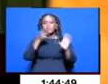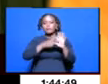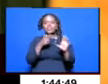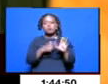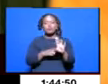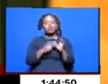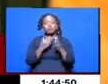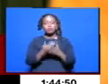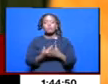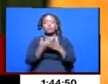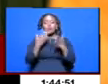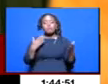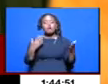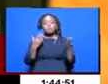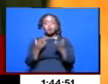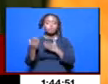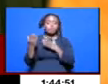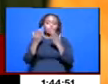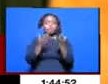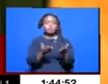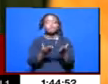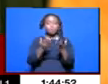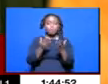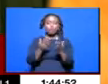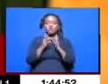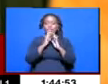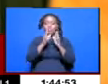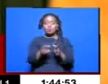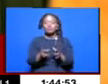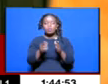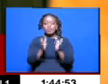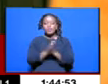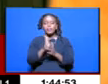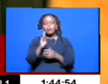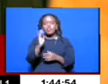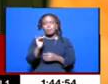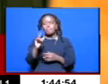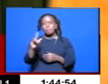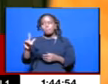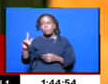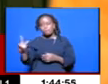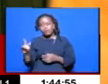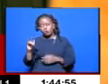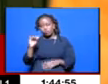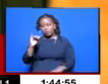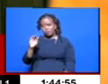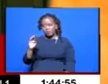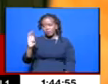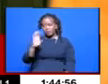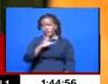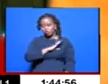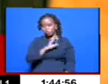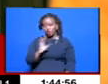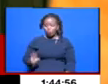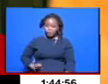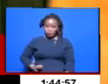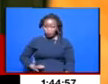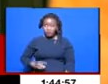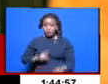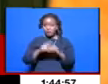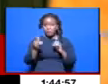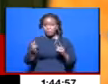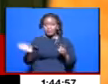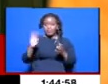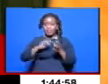before transmitting the resultant bill to it. But I also say that in this